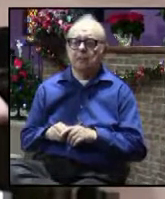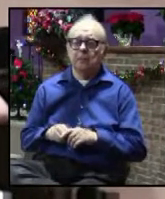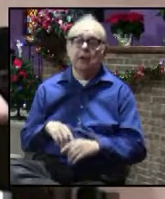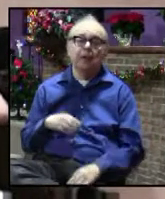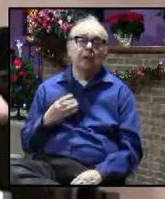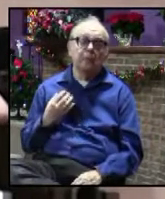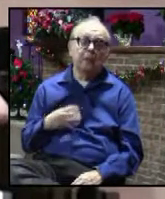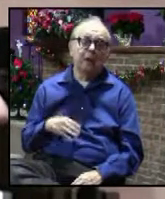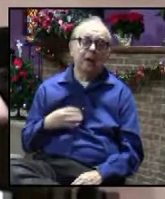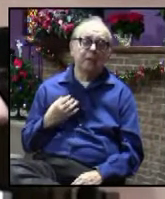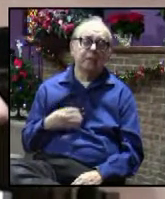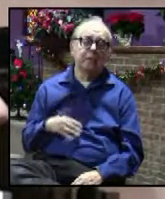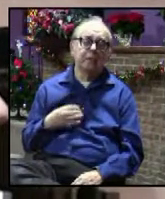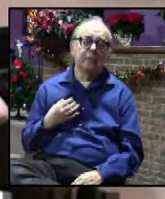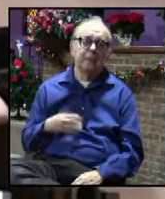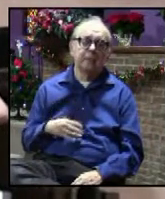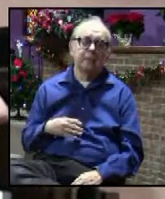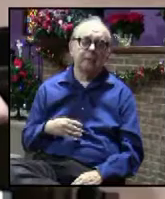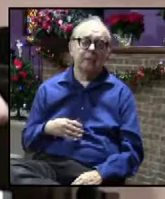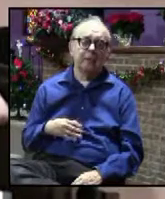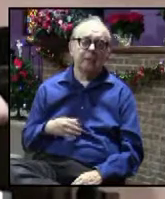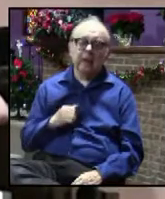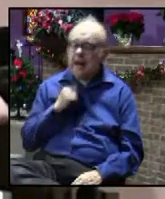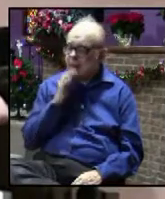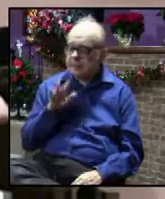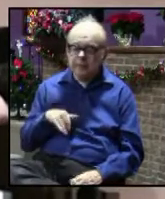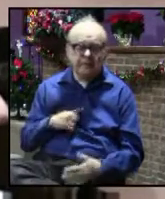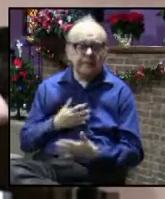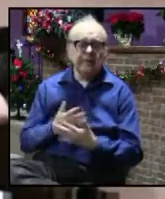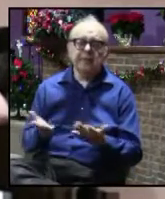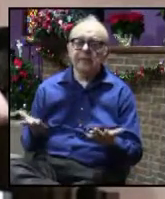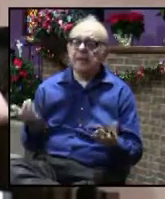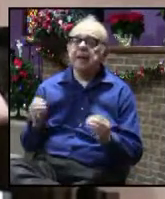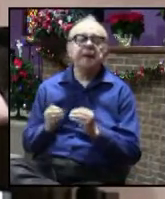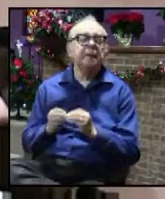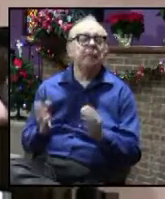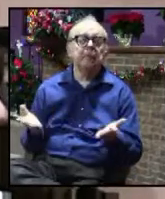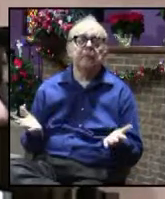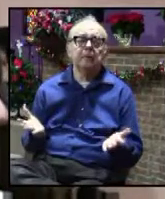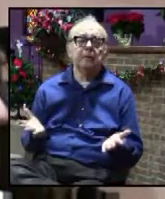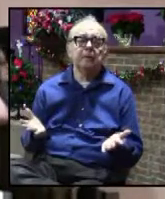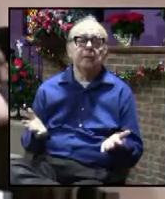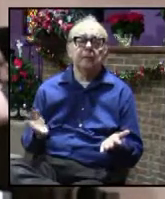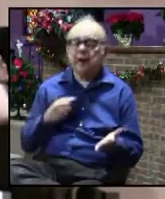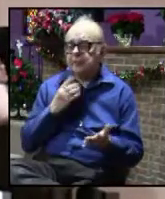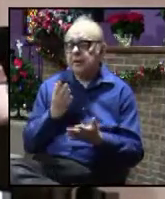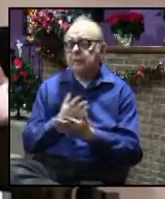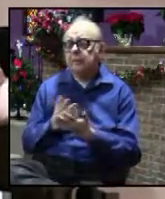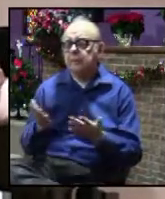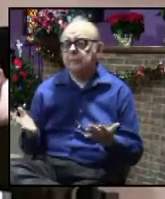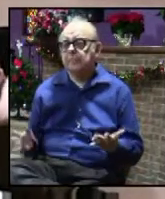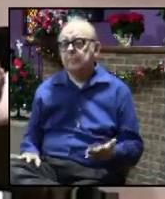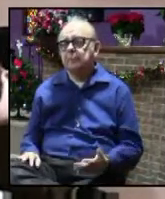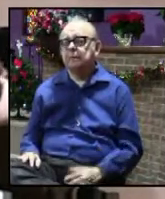wow, I just don't feel anything anymore. But can I tell you something?